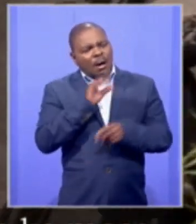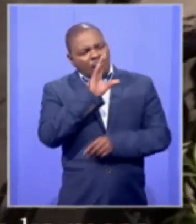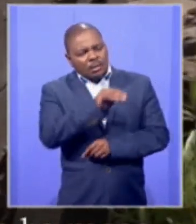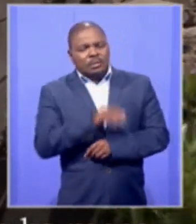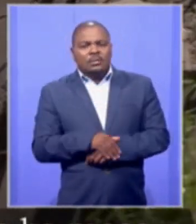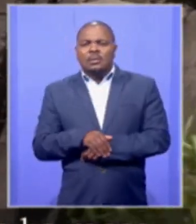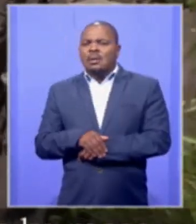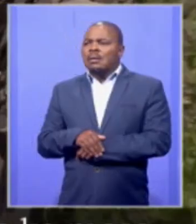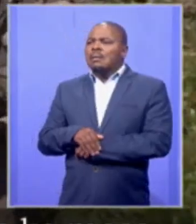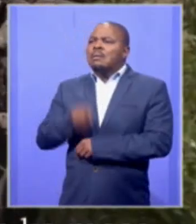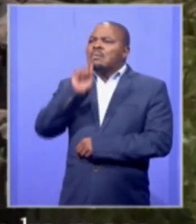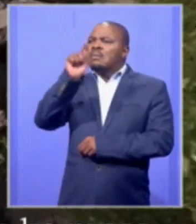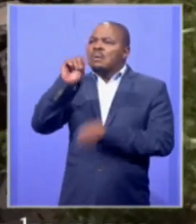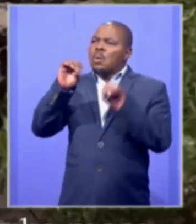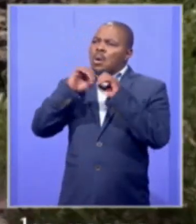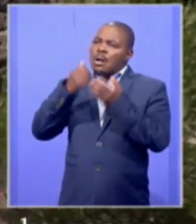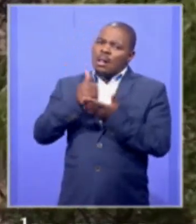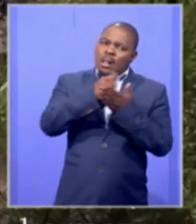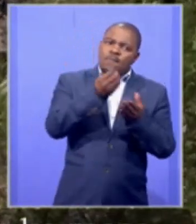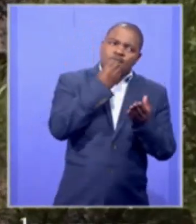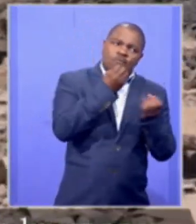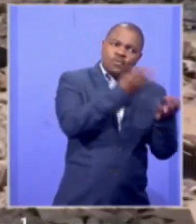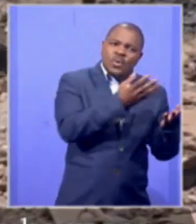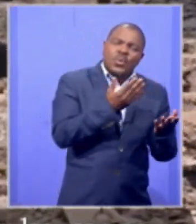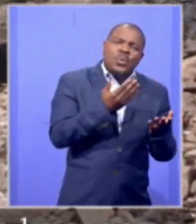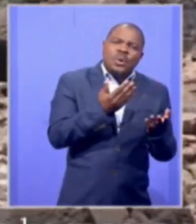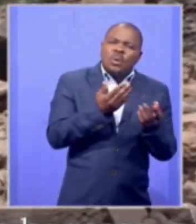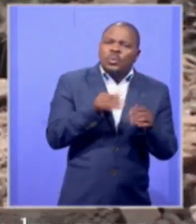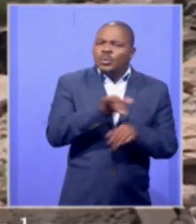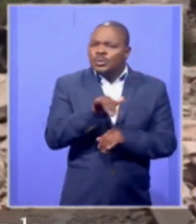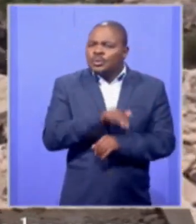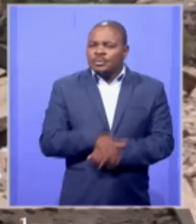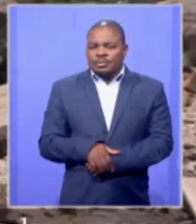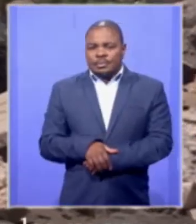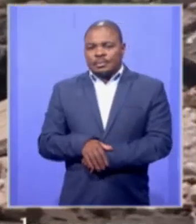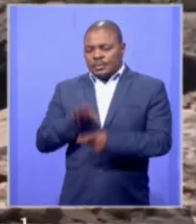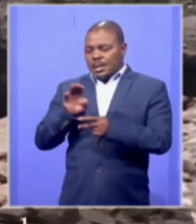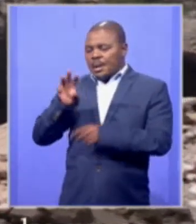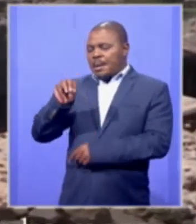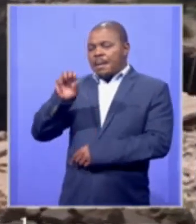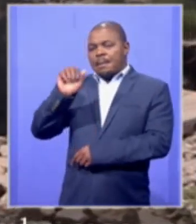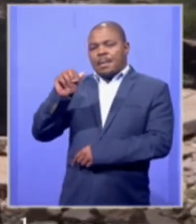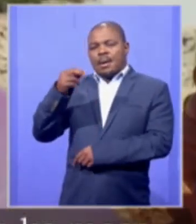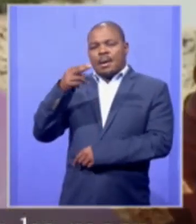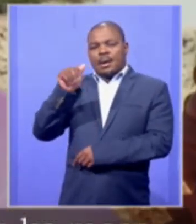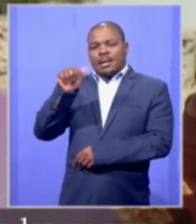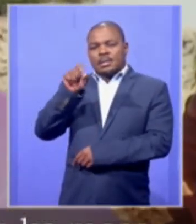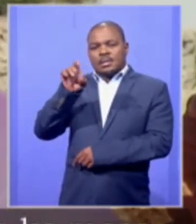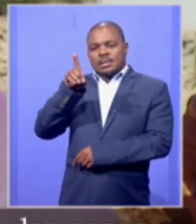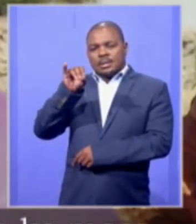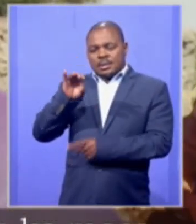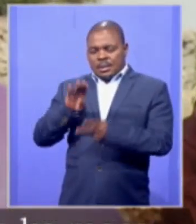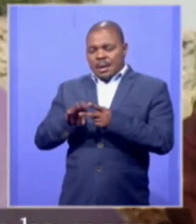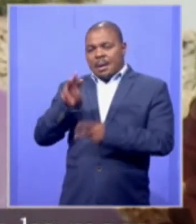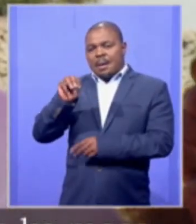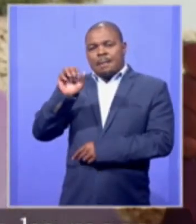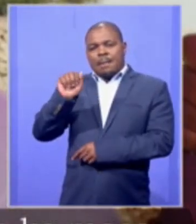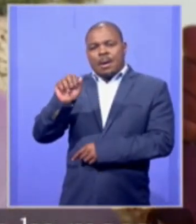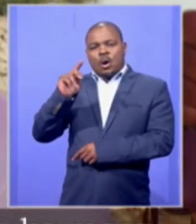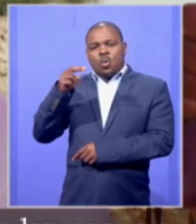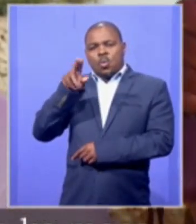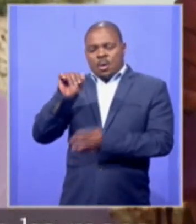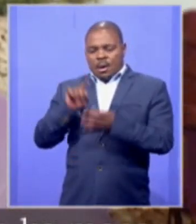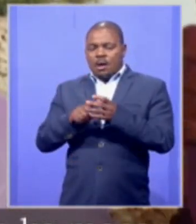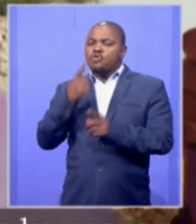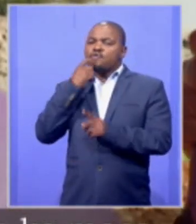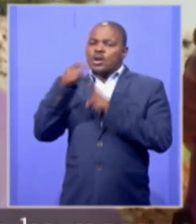abela dijo gareng ga tseding mekgatlho e mentsi re ka bua mo ga yona bo Matlhasedi Foundation bo Makhua ba teng le bona bo di Red Cross di teng